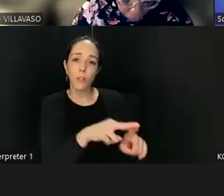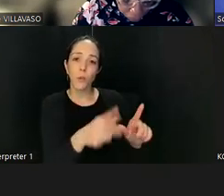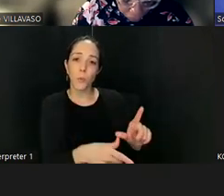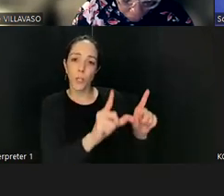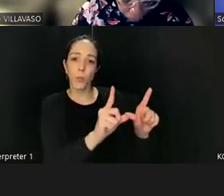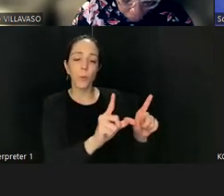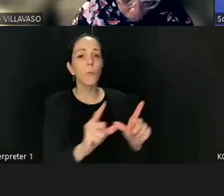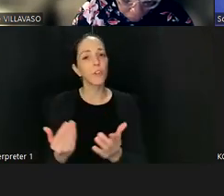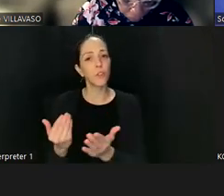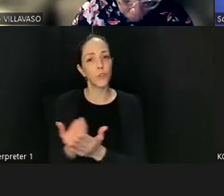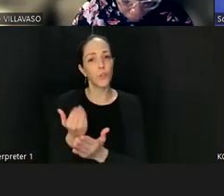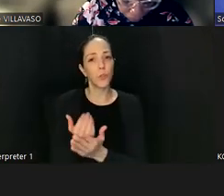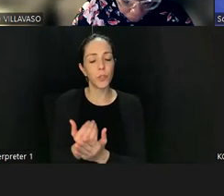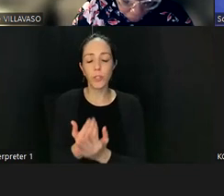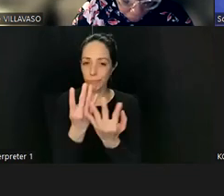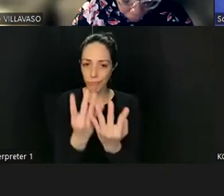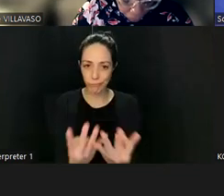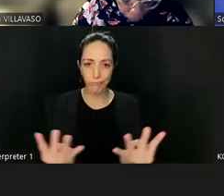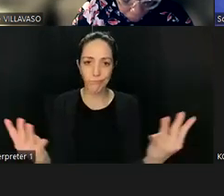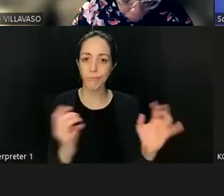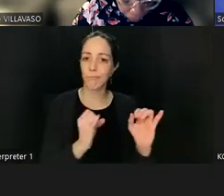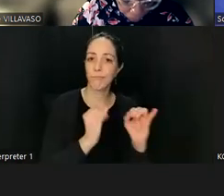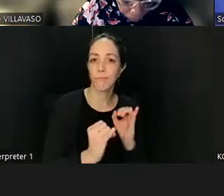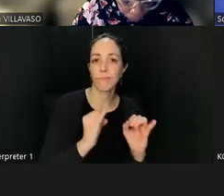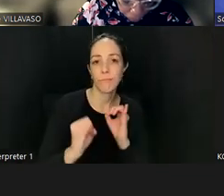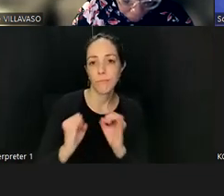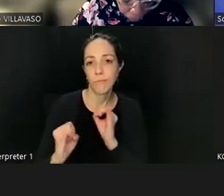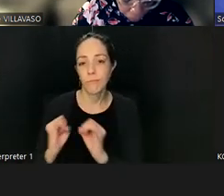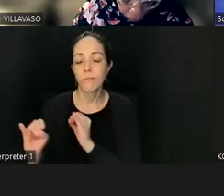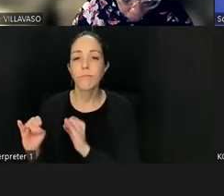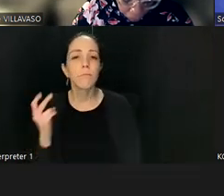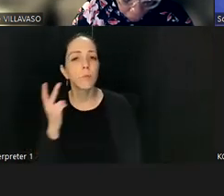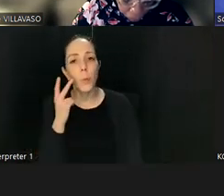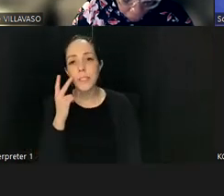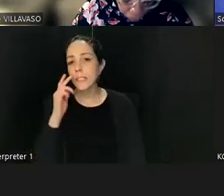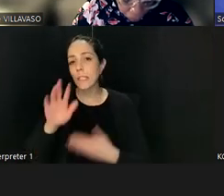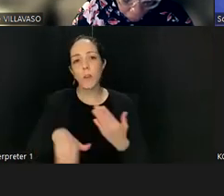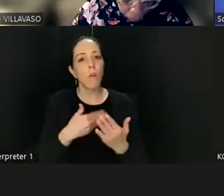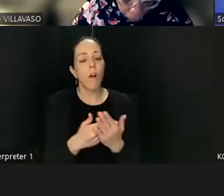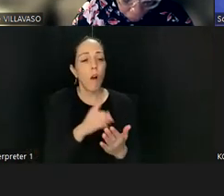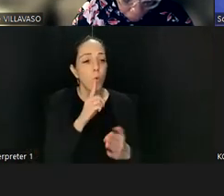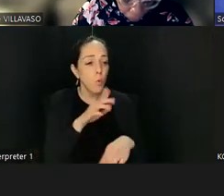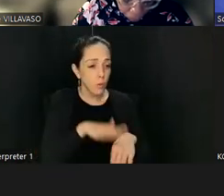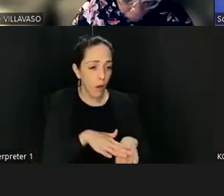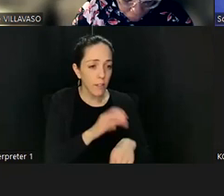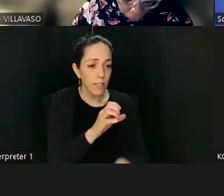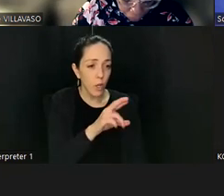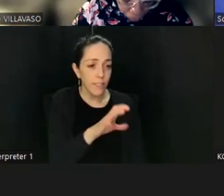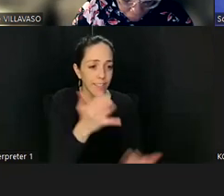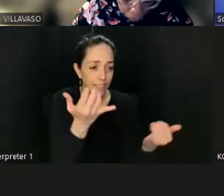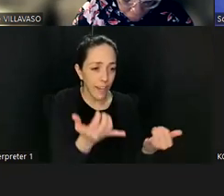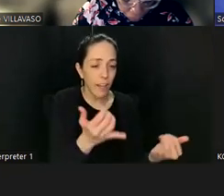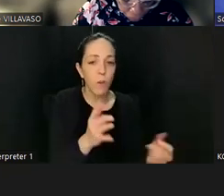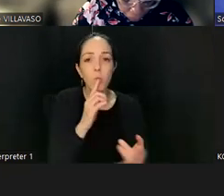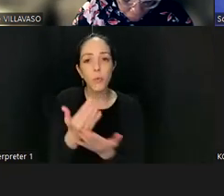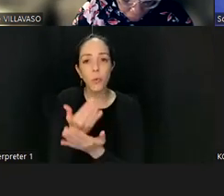then we've looked at the whole, you know, who's on the CRC now, who's applying, and which people